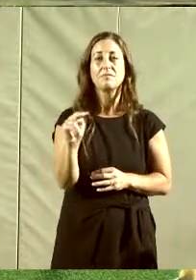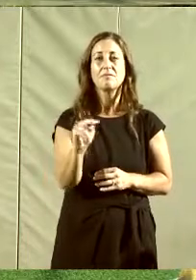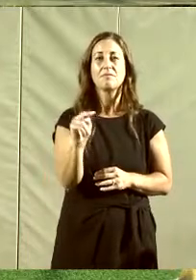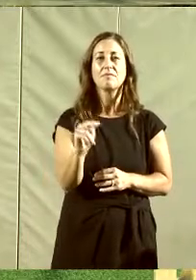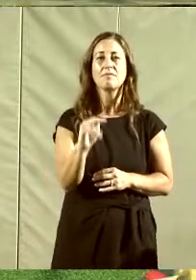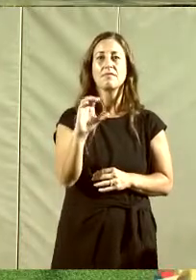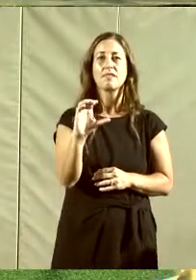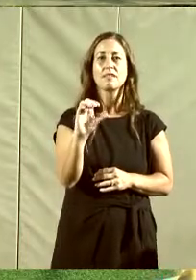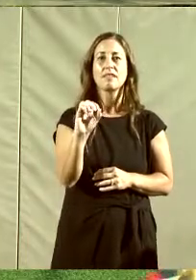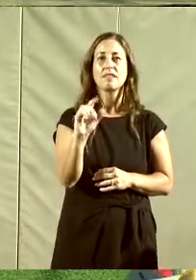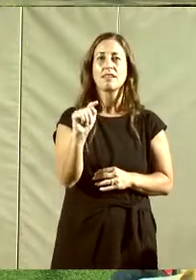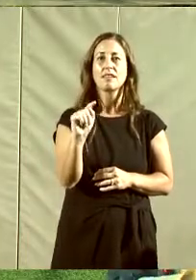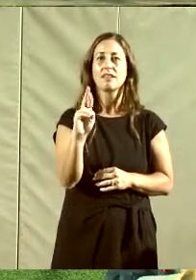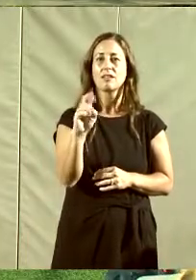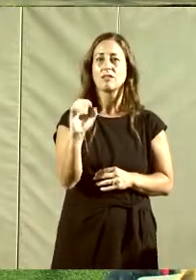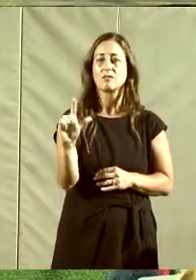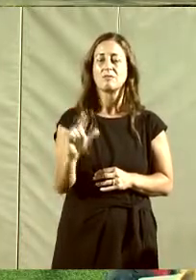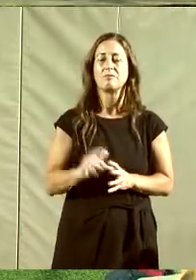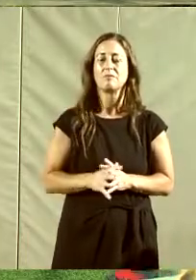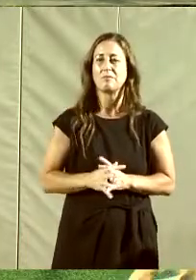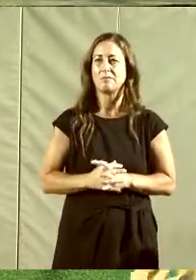Nicholas Ryan Cottrell.